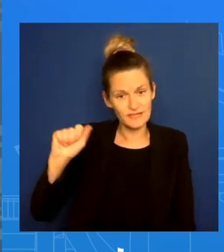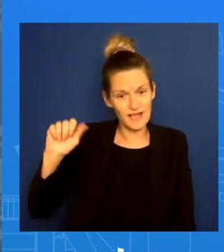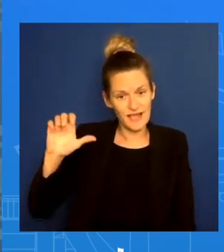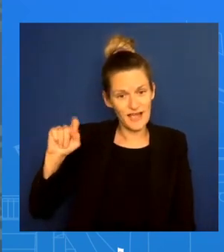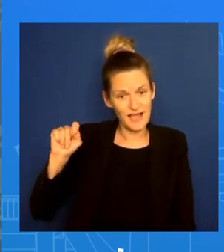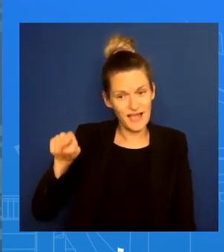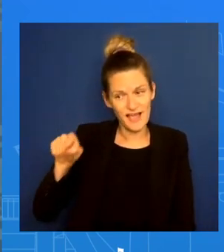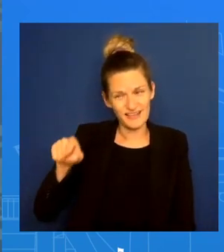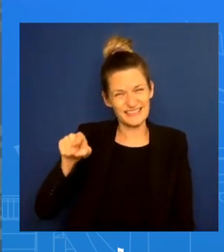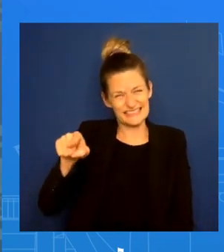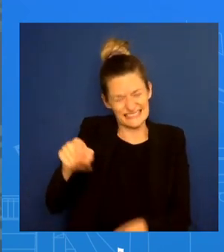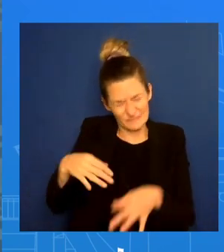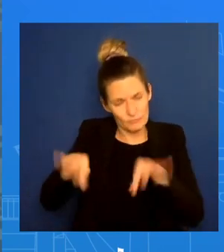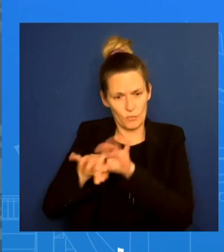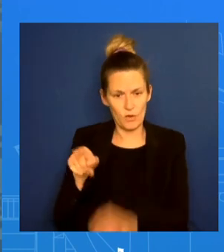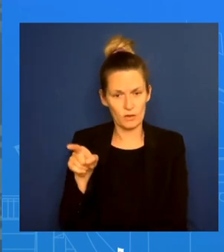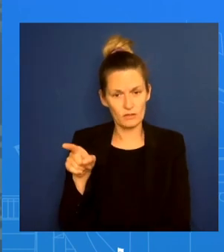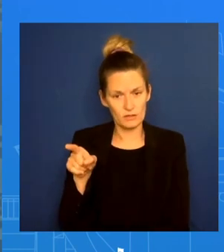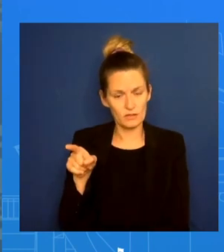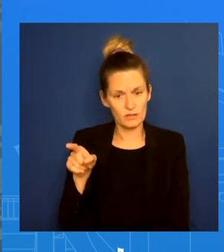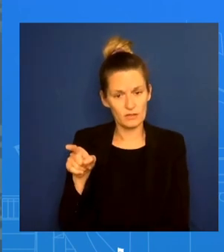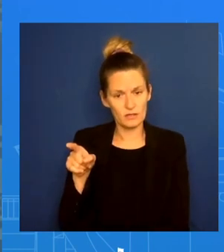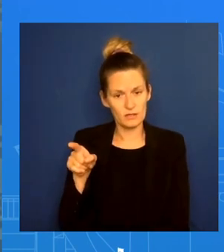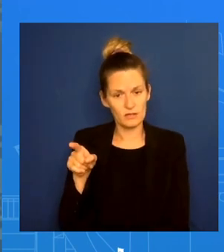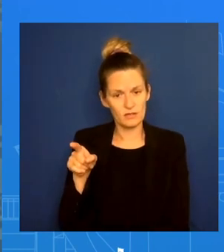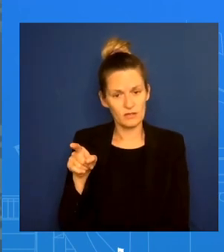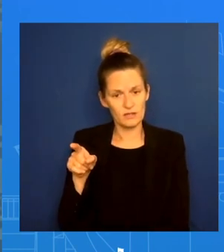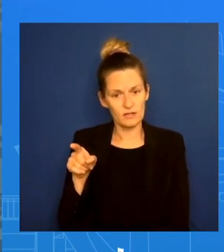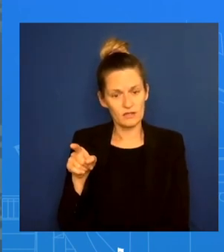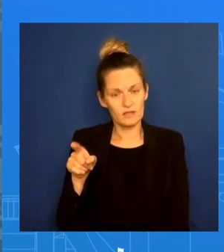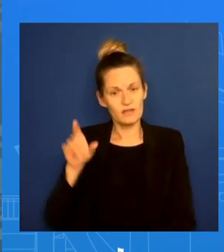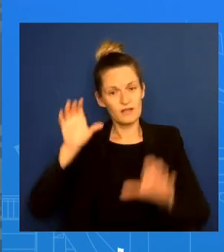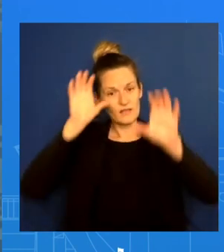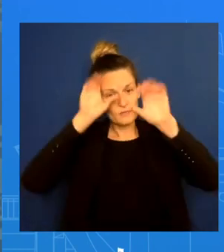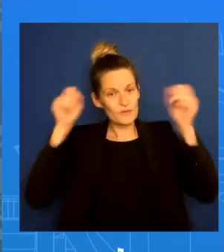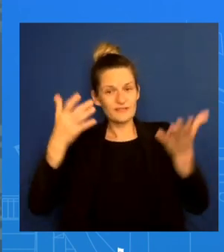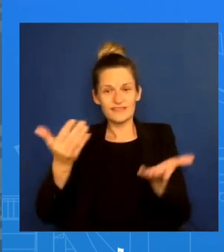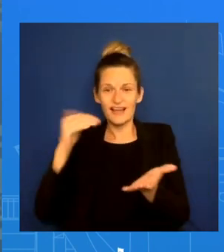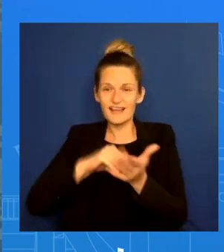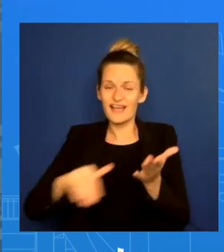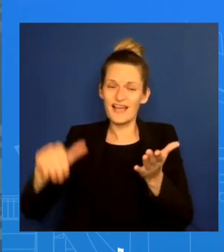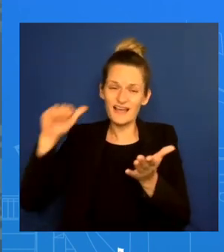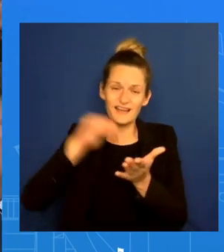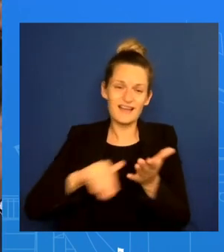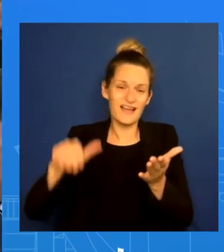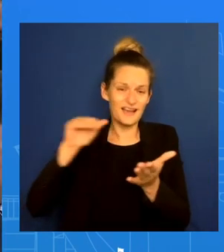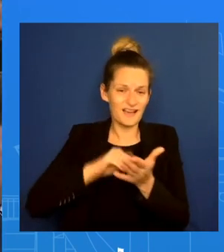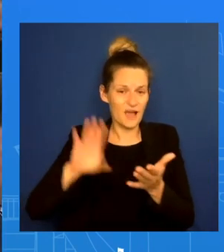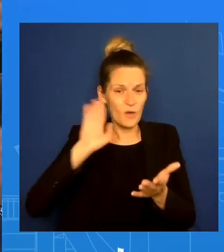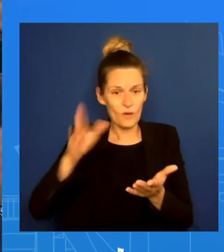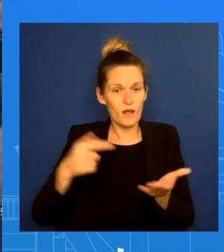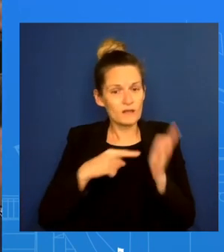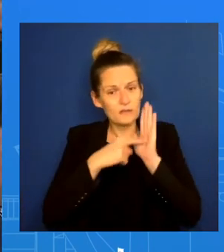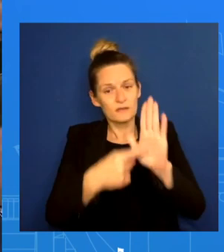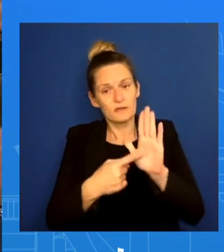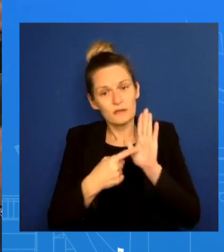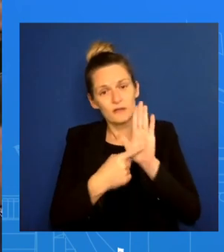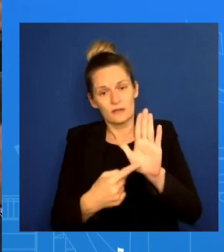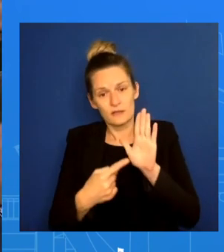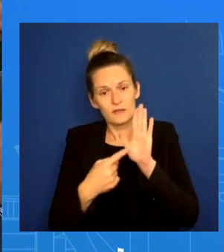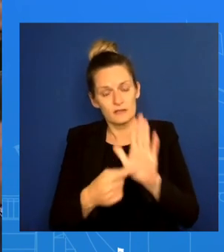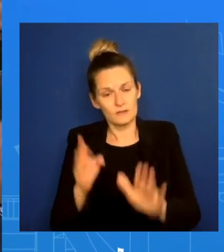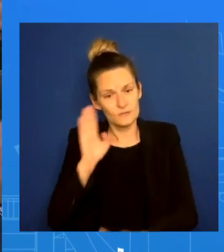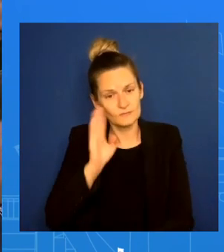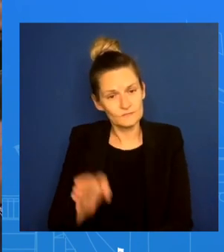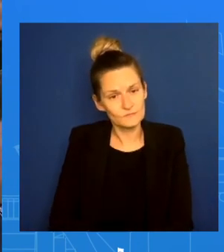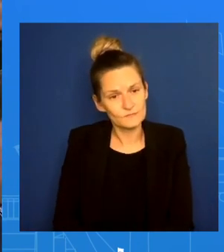that doesn't end. The president does this every time we have a conversation about the economy or is asked. And just to quickly follow up, you're setting the expectation